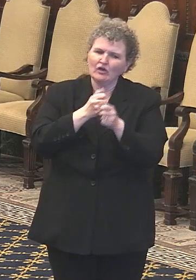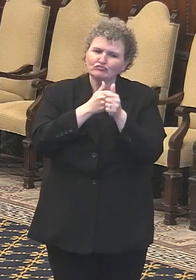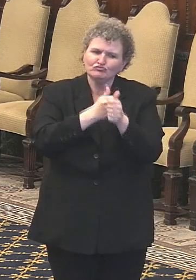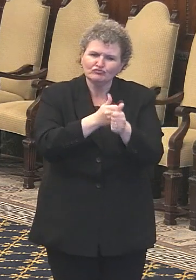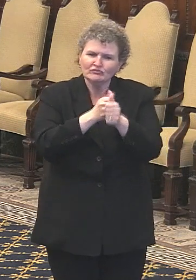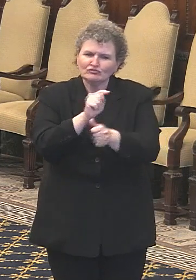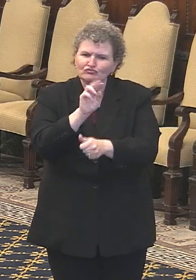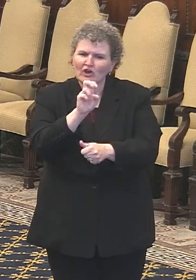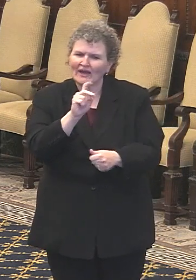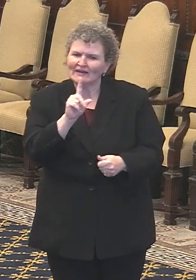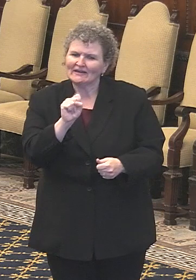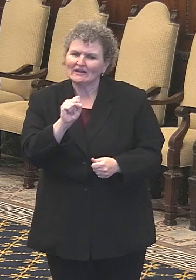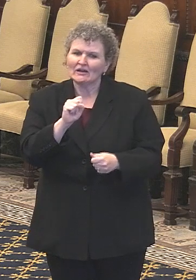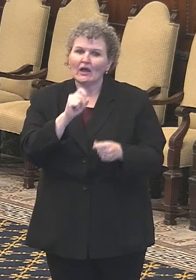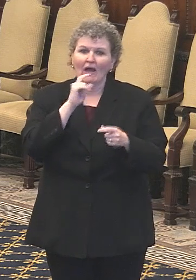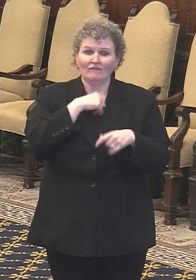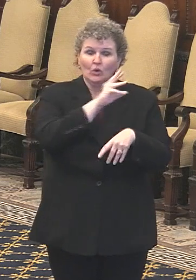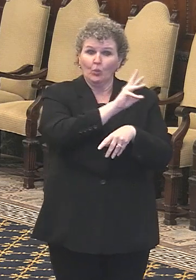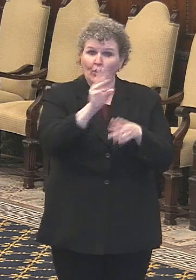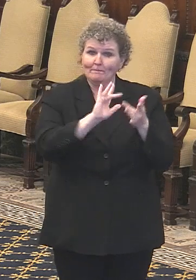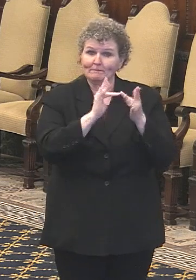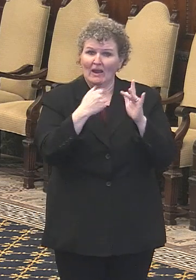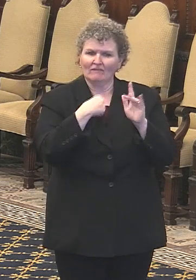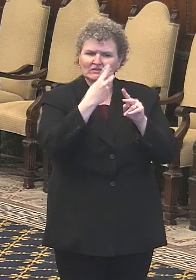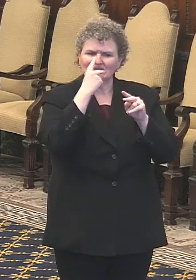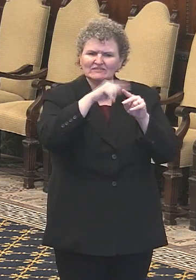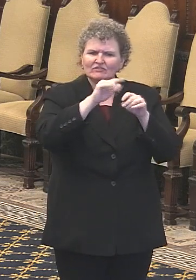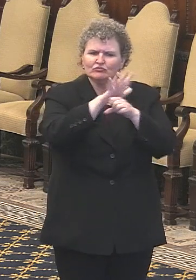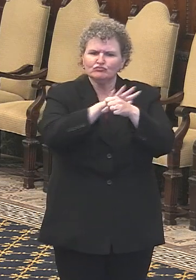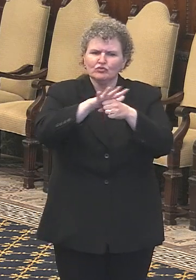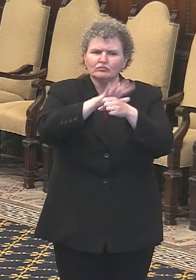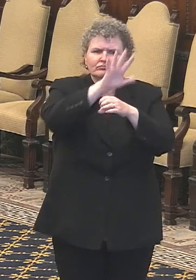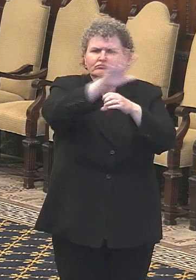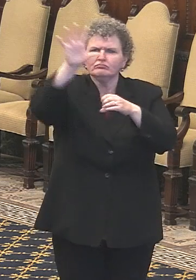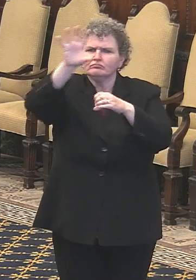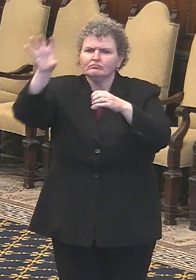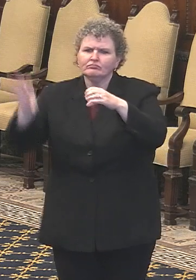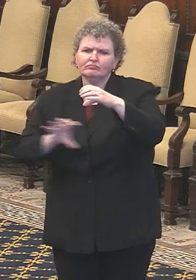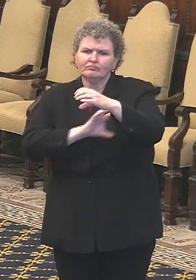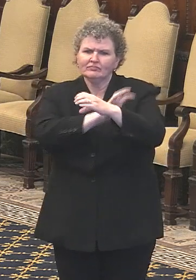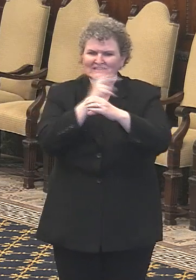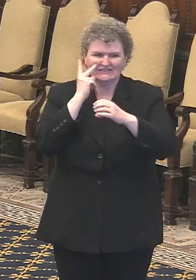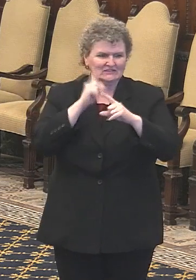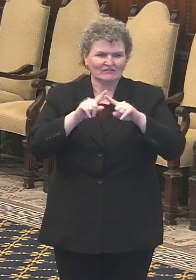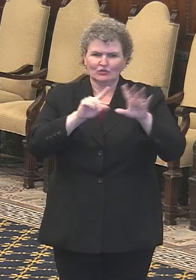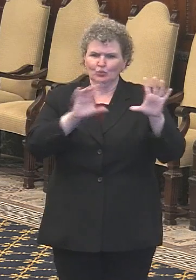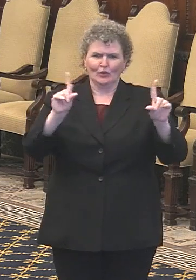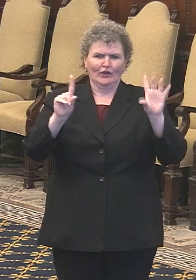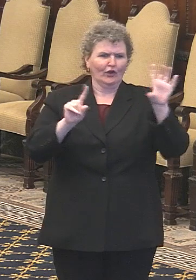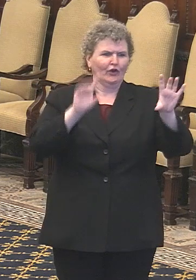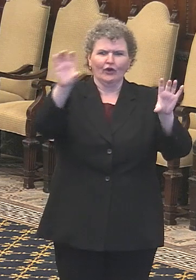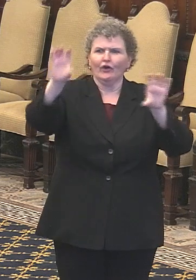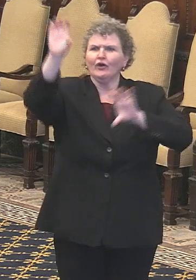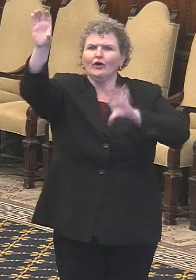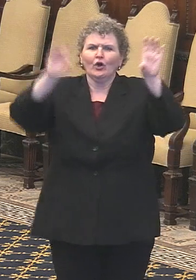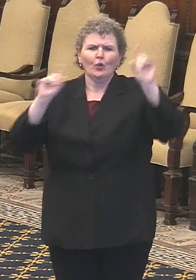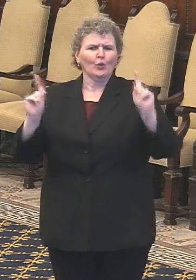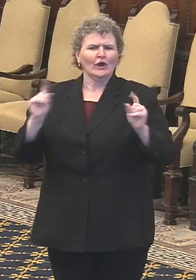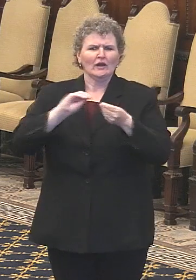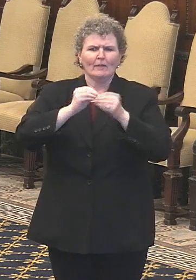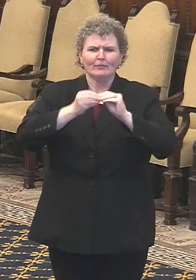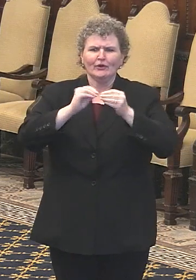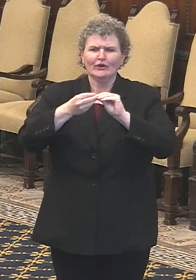our website, you can get a better sense of trends than by just the daily count that I'm reporting here today. And that graph shows that it looks like we've hit a plateau